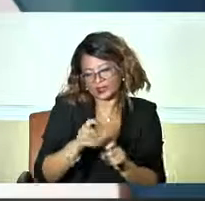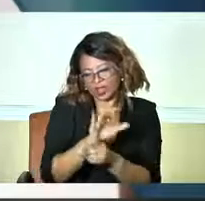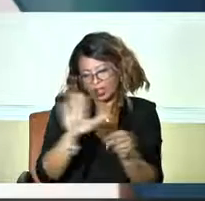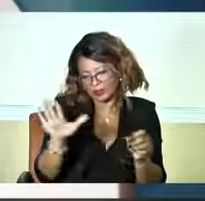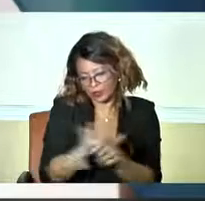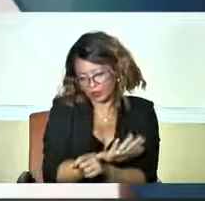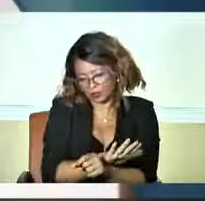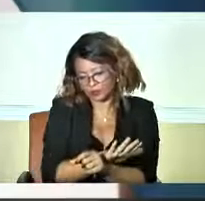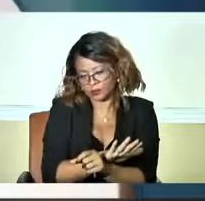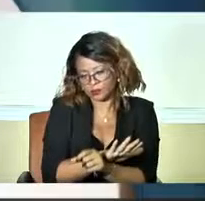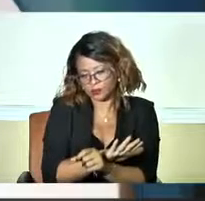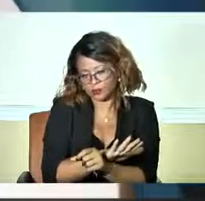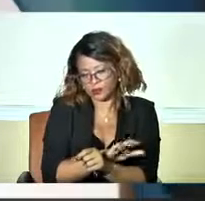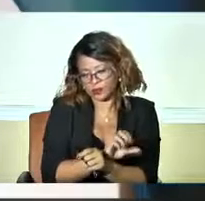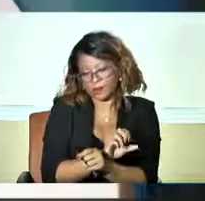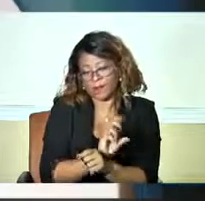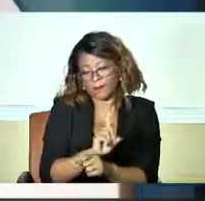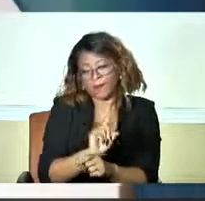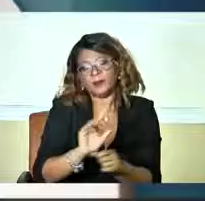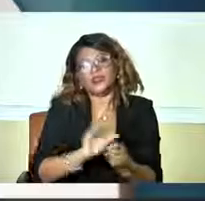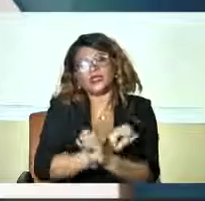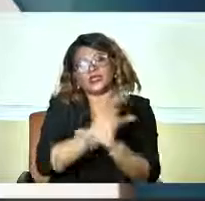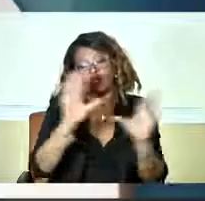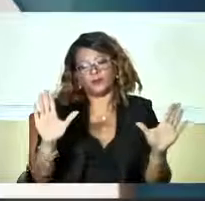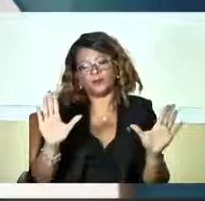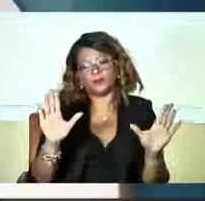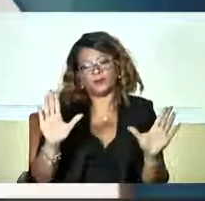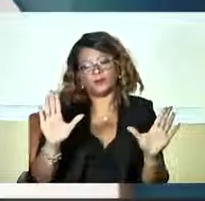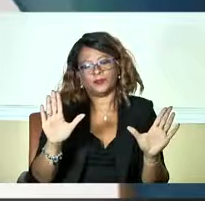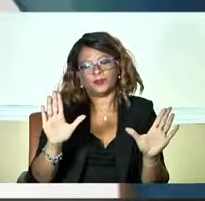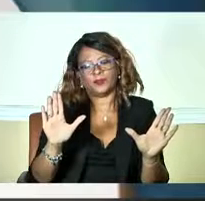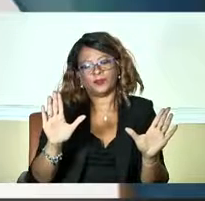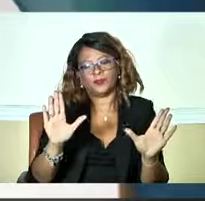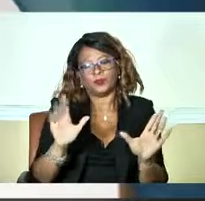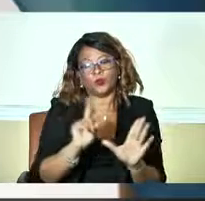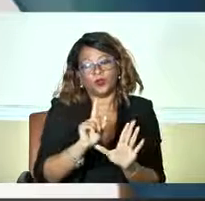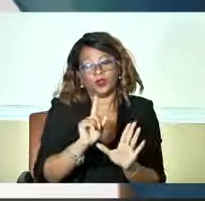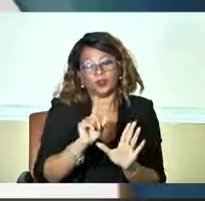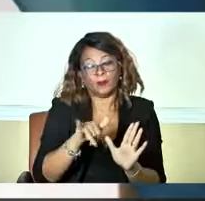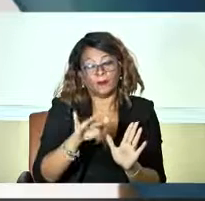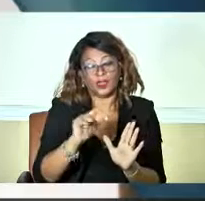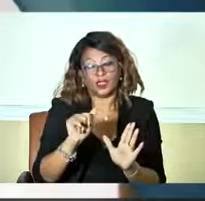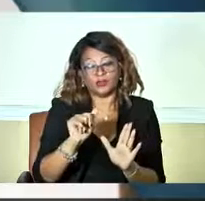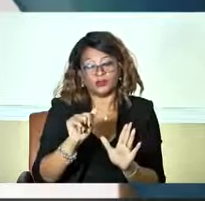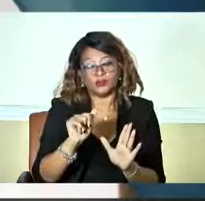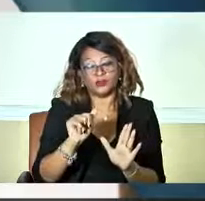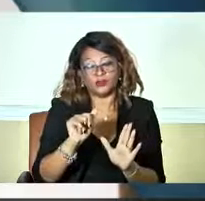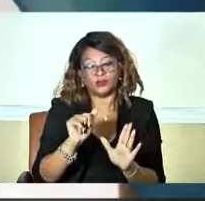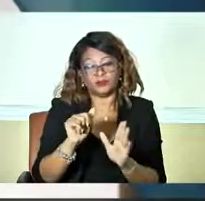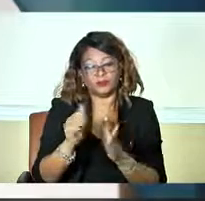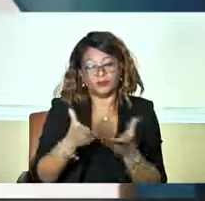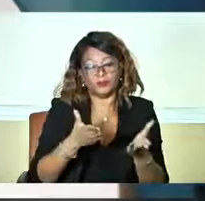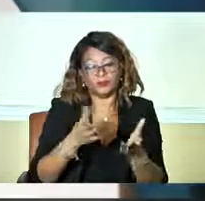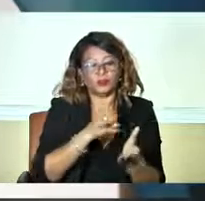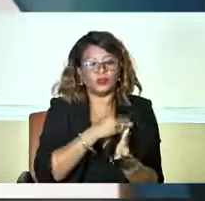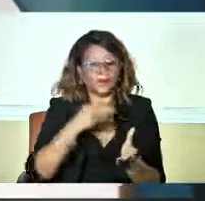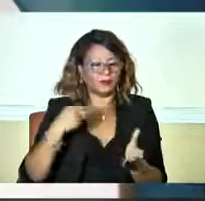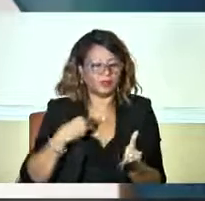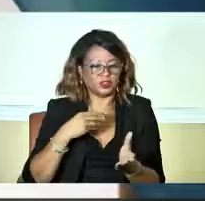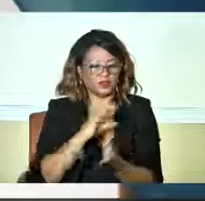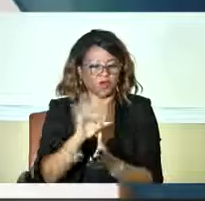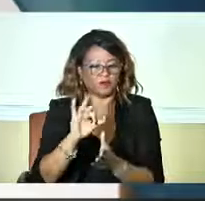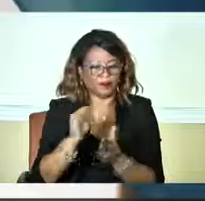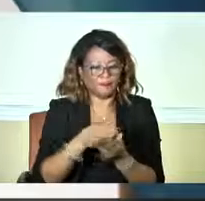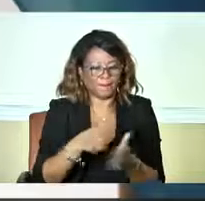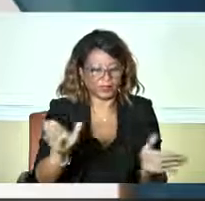completed. Let me be clear though, Wave 1 of the pilot will be conducted with members of